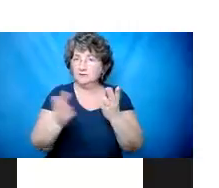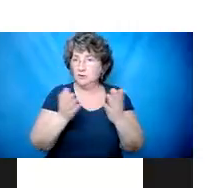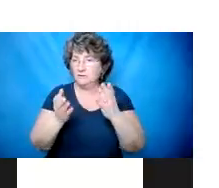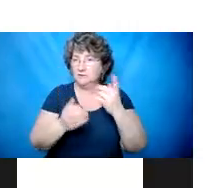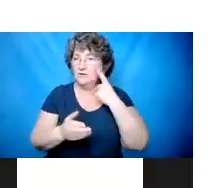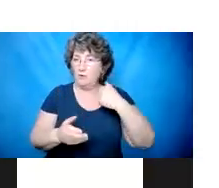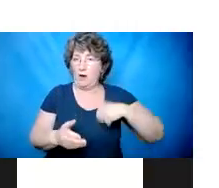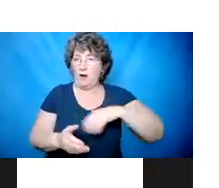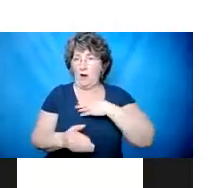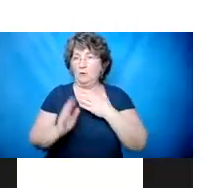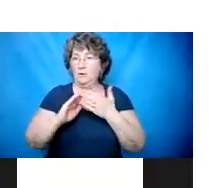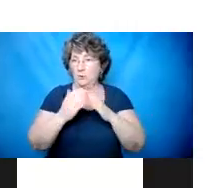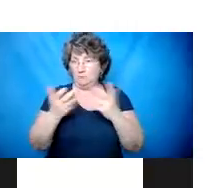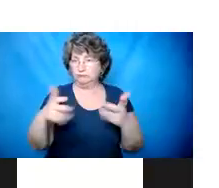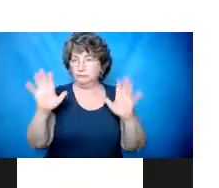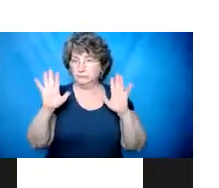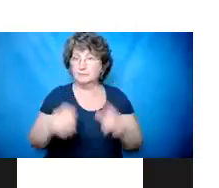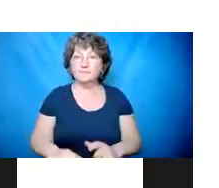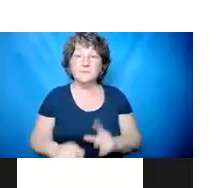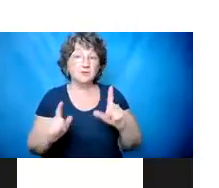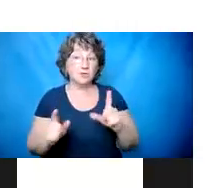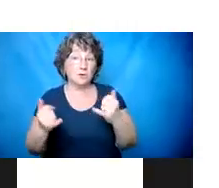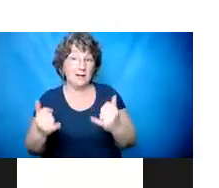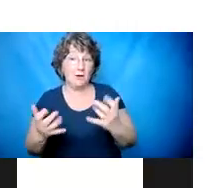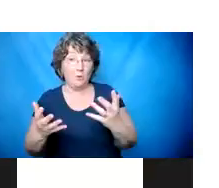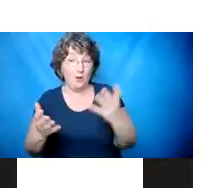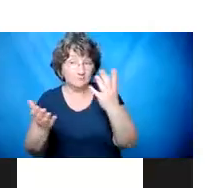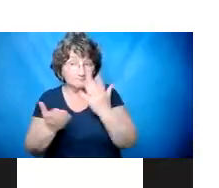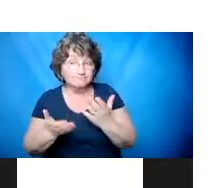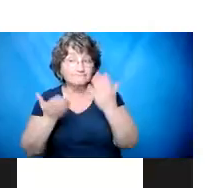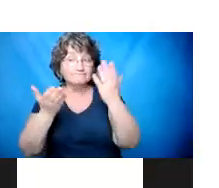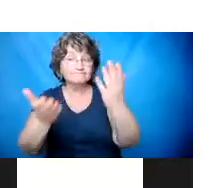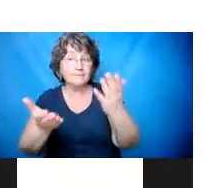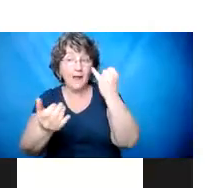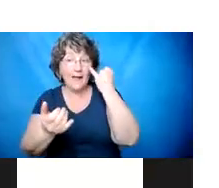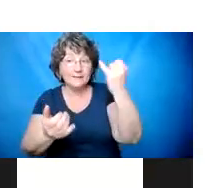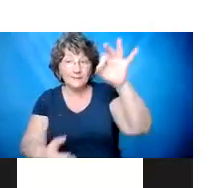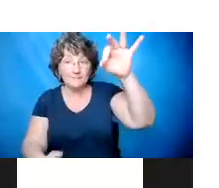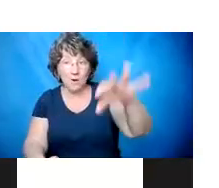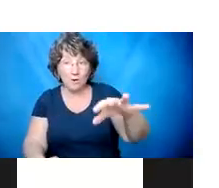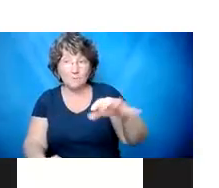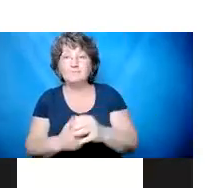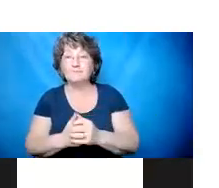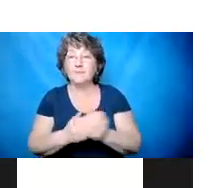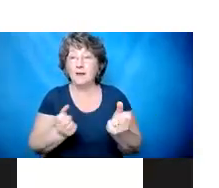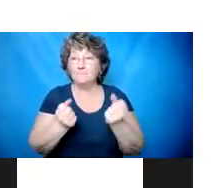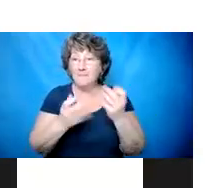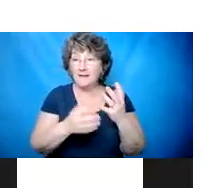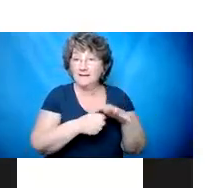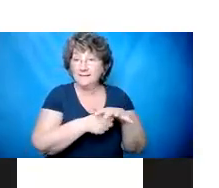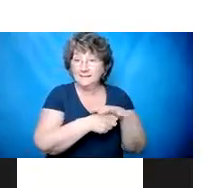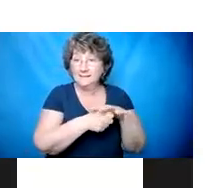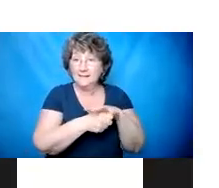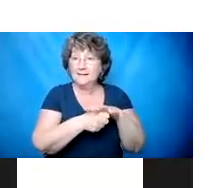closing, I would offer the following idea. There are many school districts in the Central Valley that may or may not have a transitional